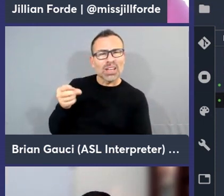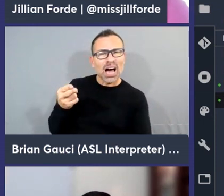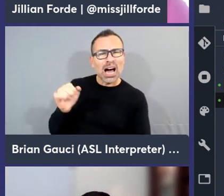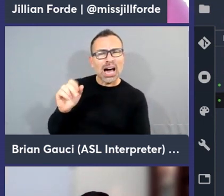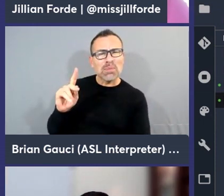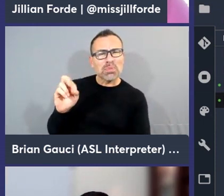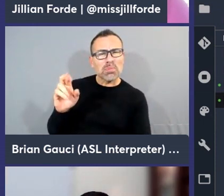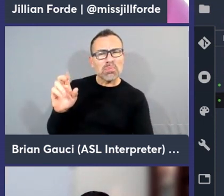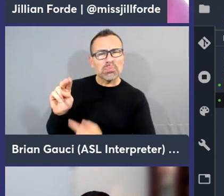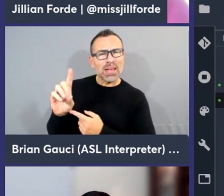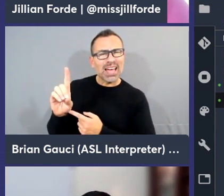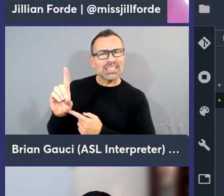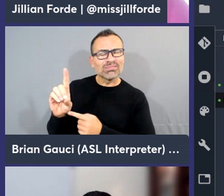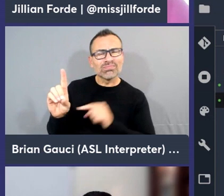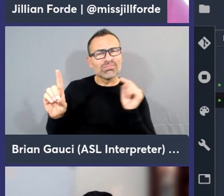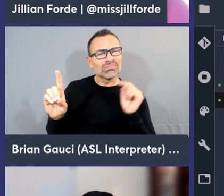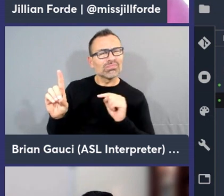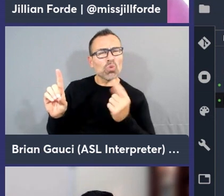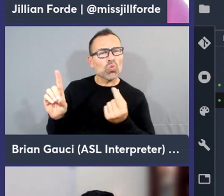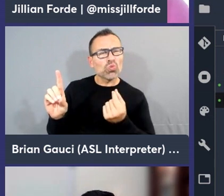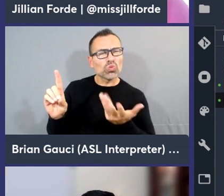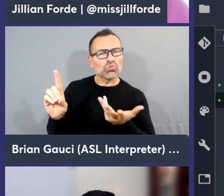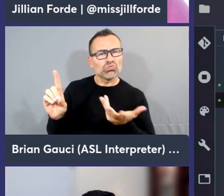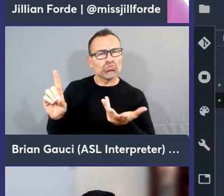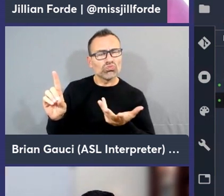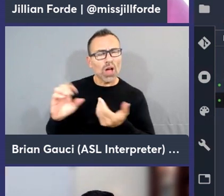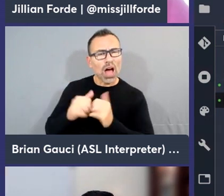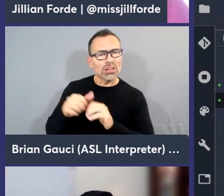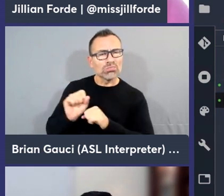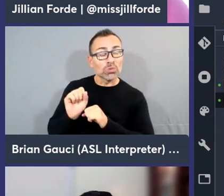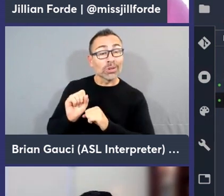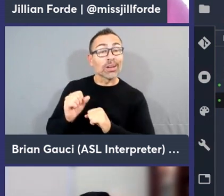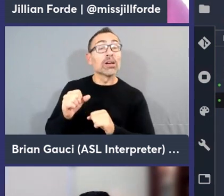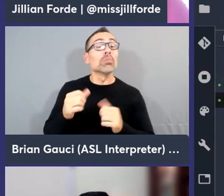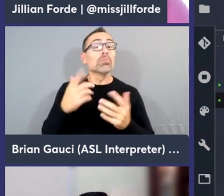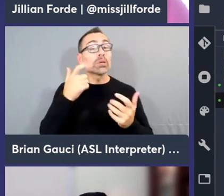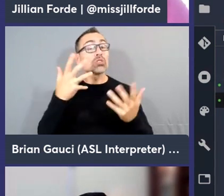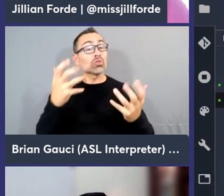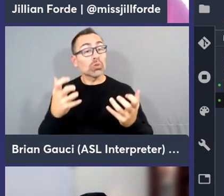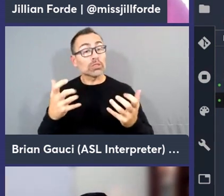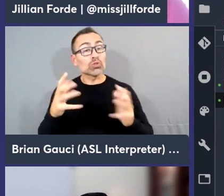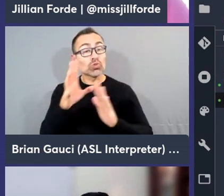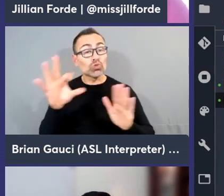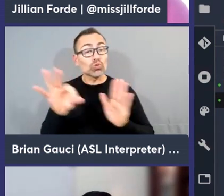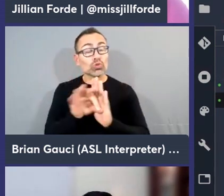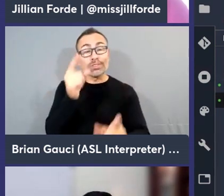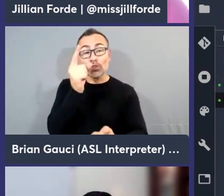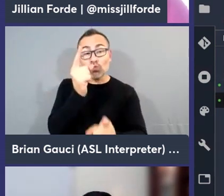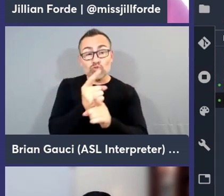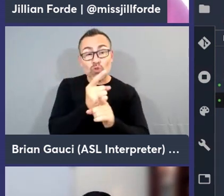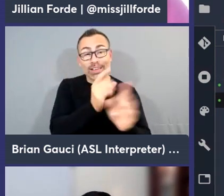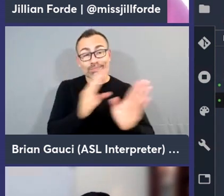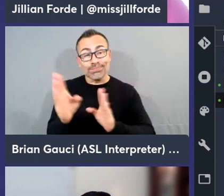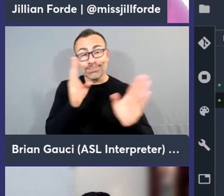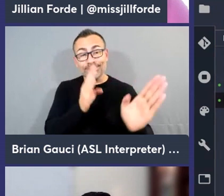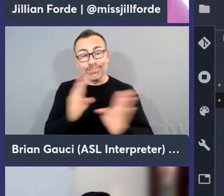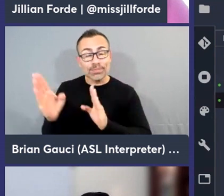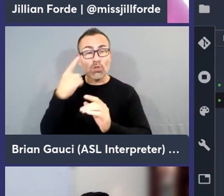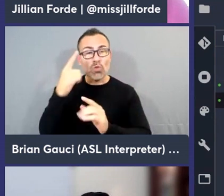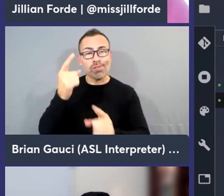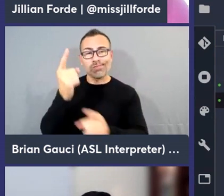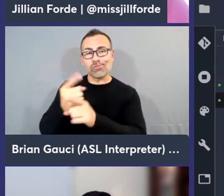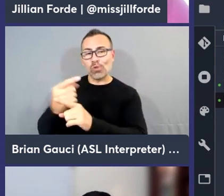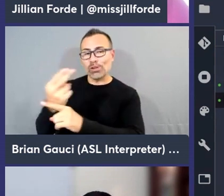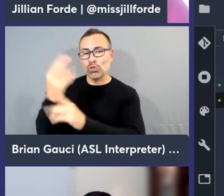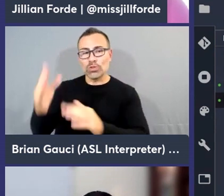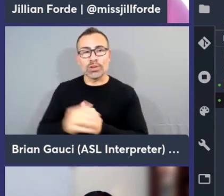So that way you can really choose the right strategy for the right use case. So there is no silver bullet here.